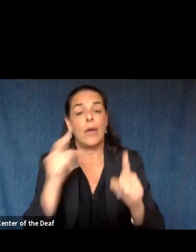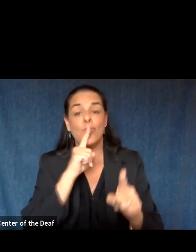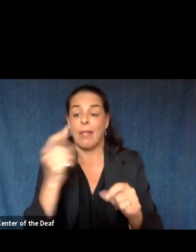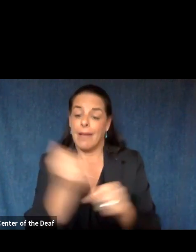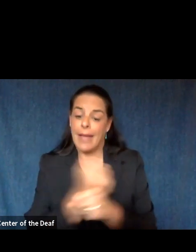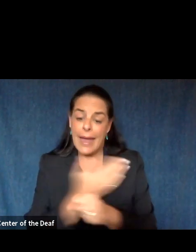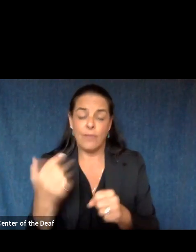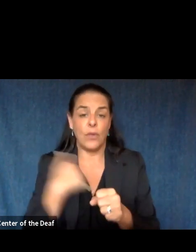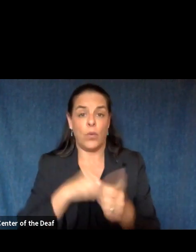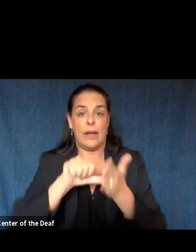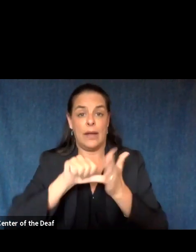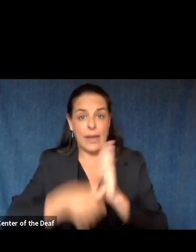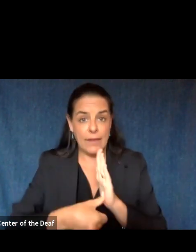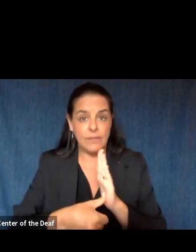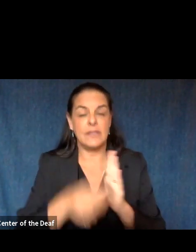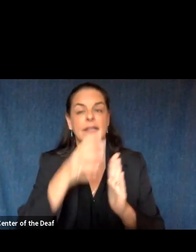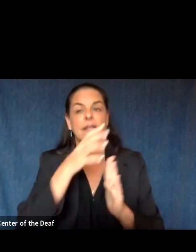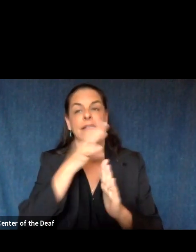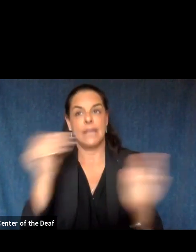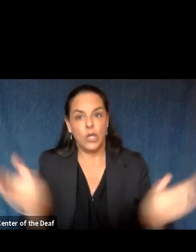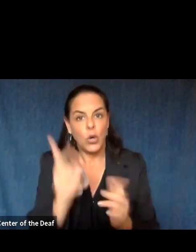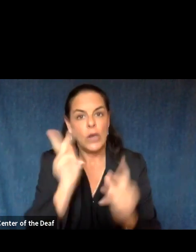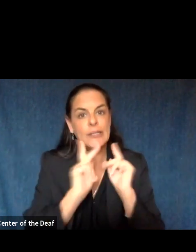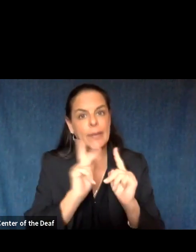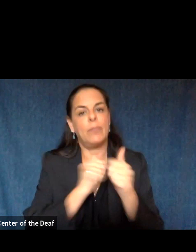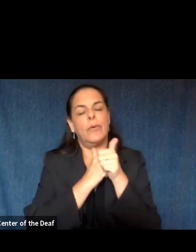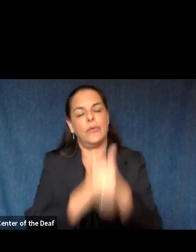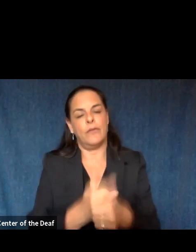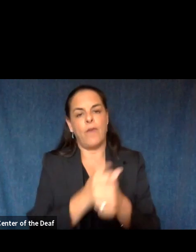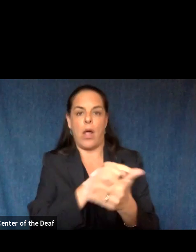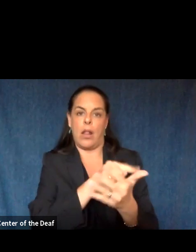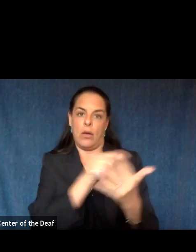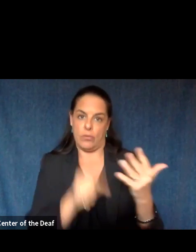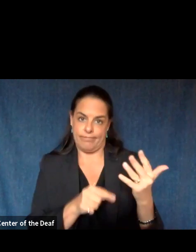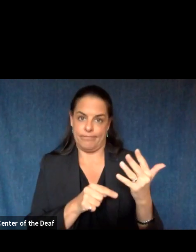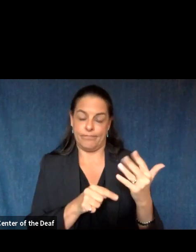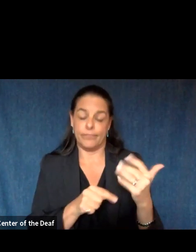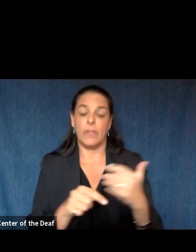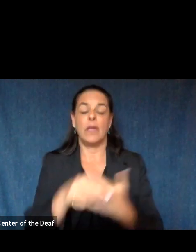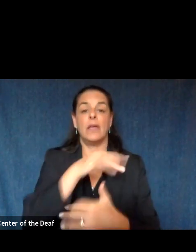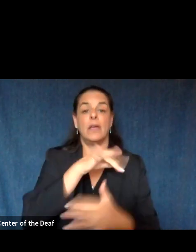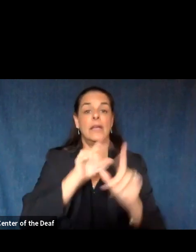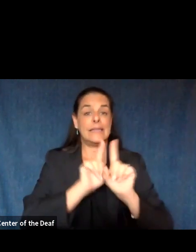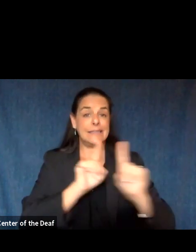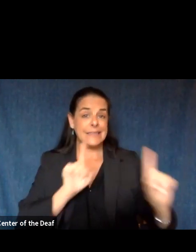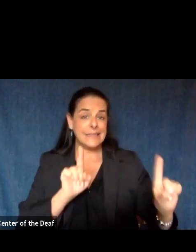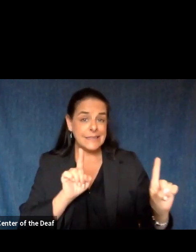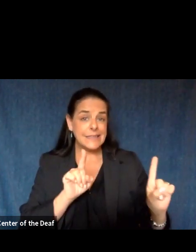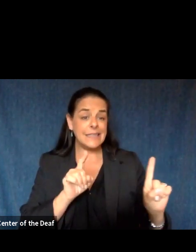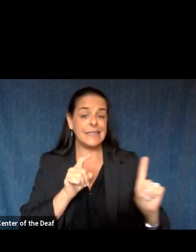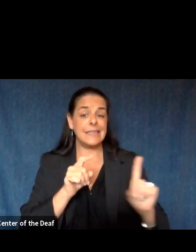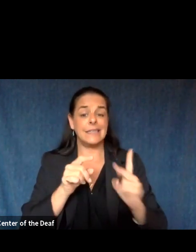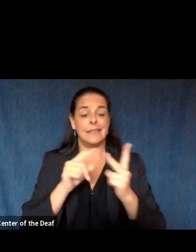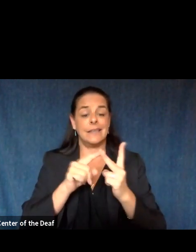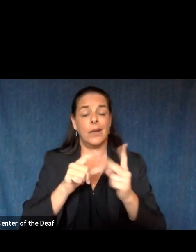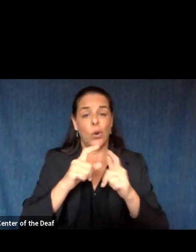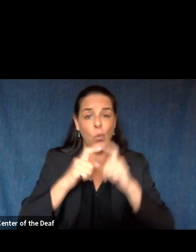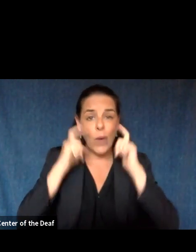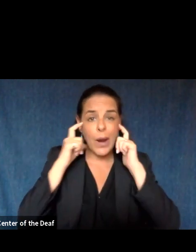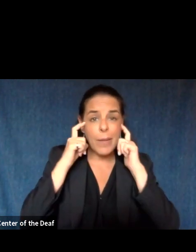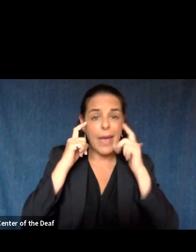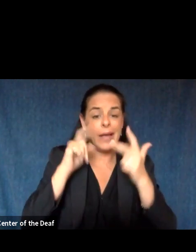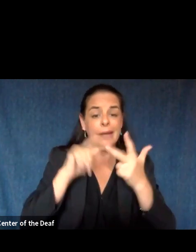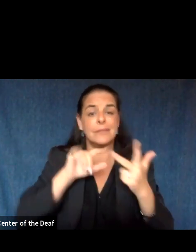encourage folks to use the 5 core actions. And social distancing and wearing a mask and not going out when you're sick and all